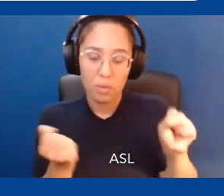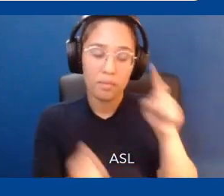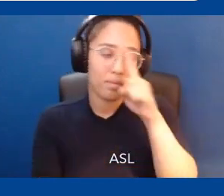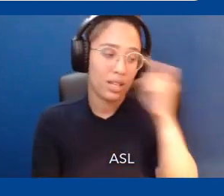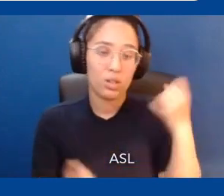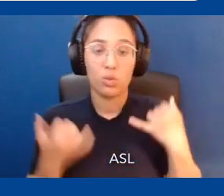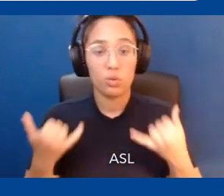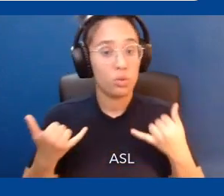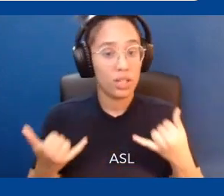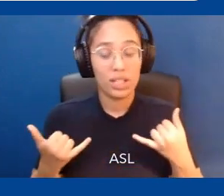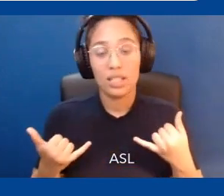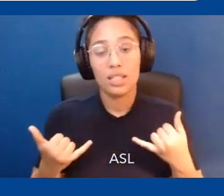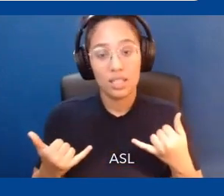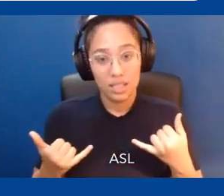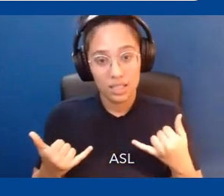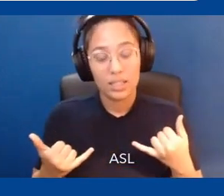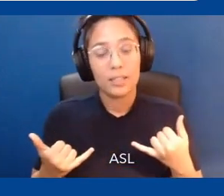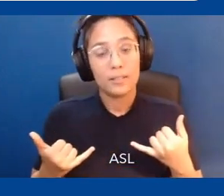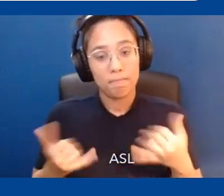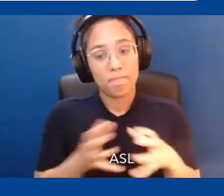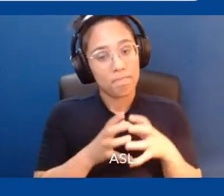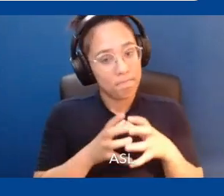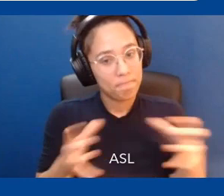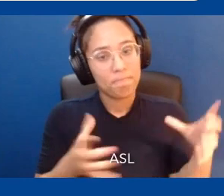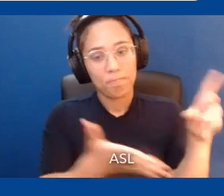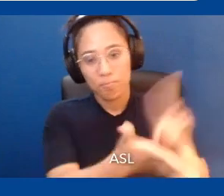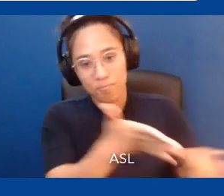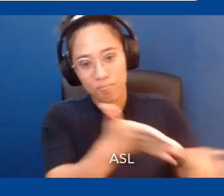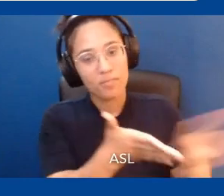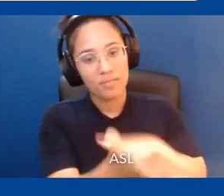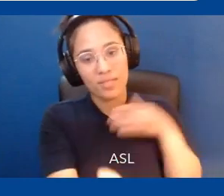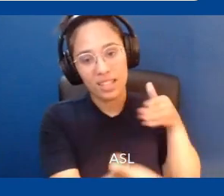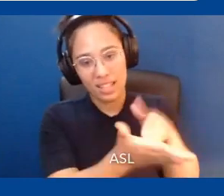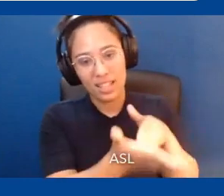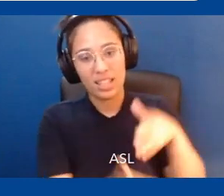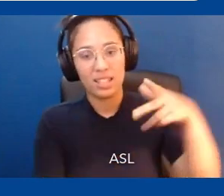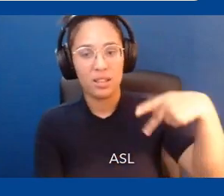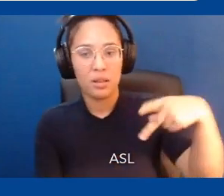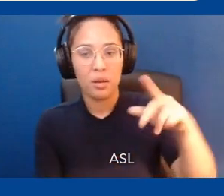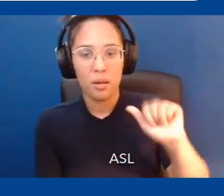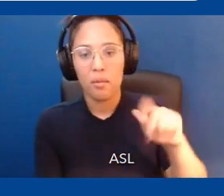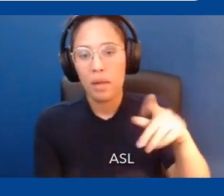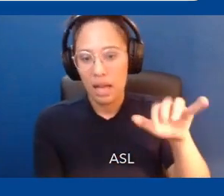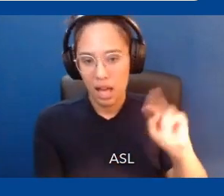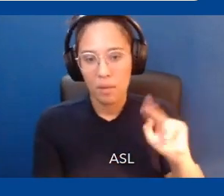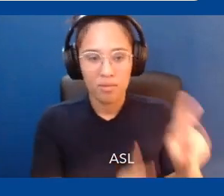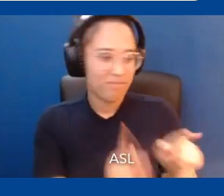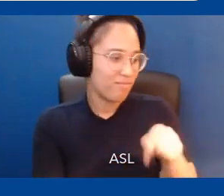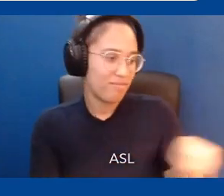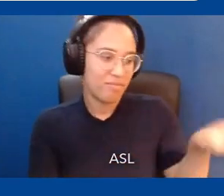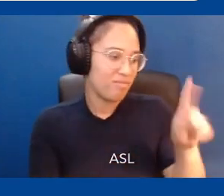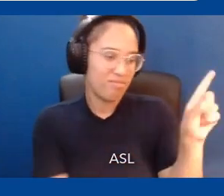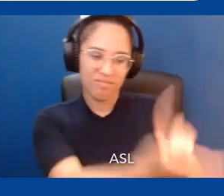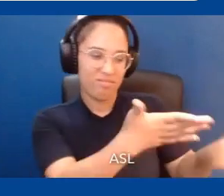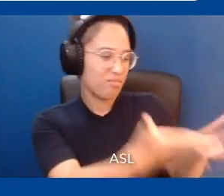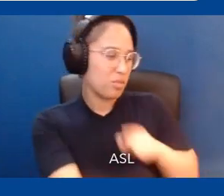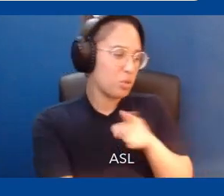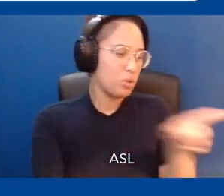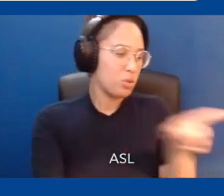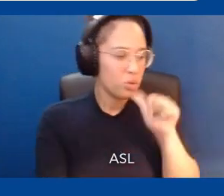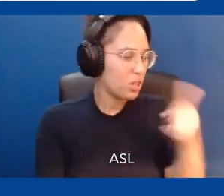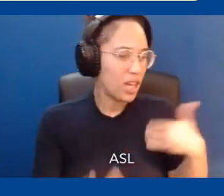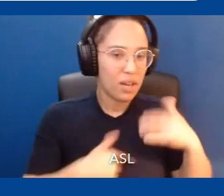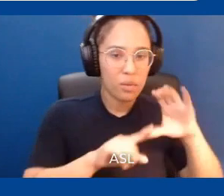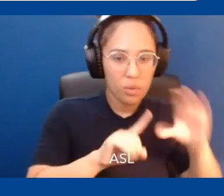strong, sense of discrimination against Papuan, that the Papuan do not have culture, that they don't have